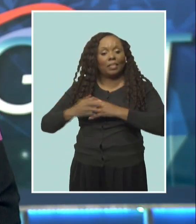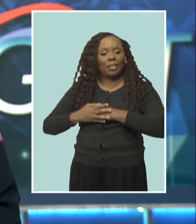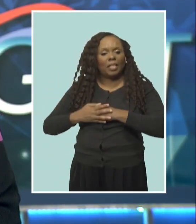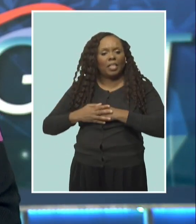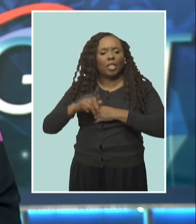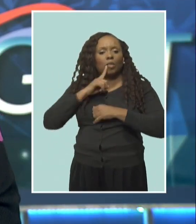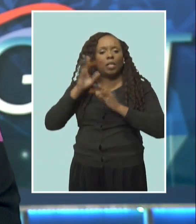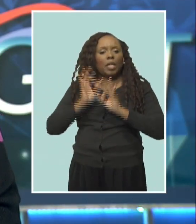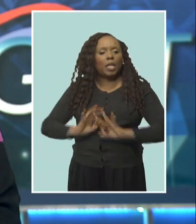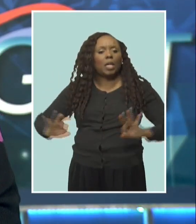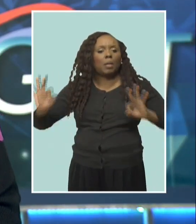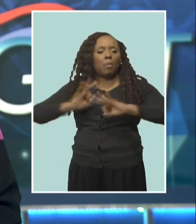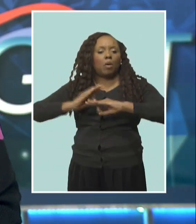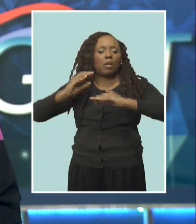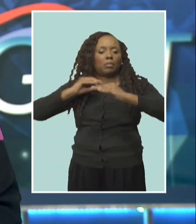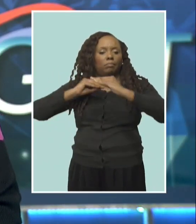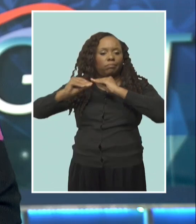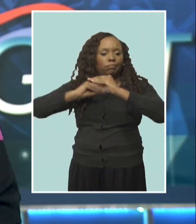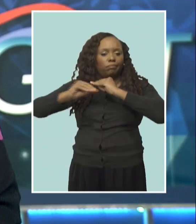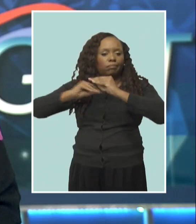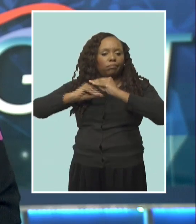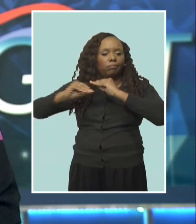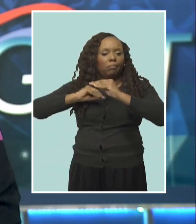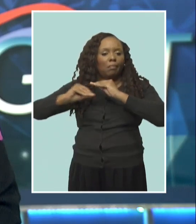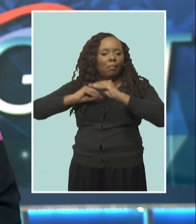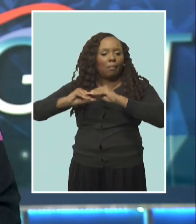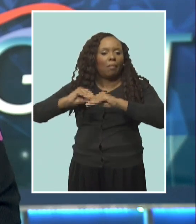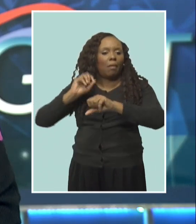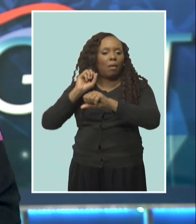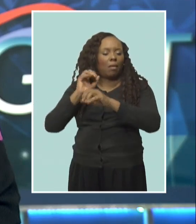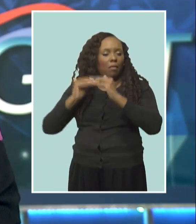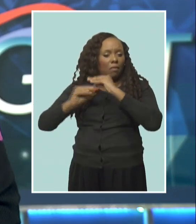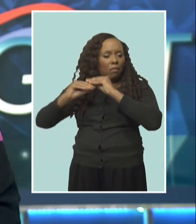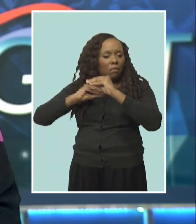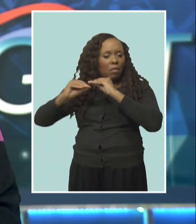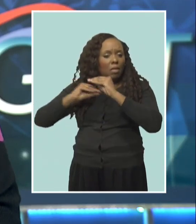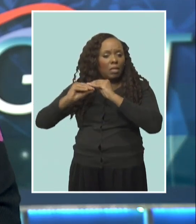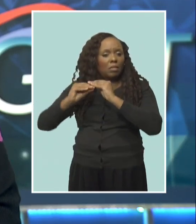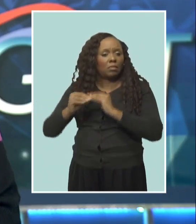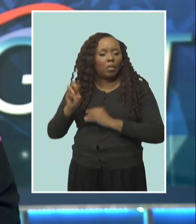that necessary repair work has been undertaken to